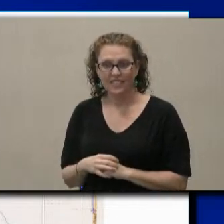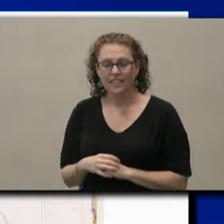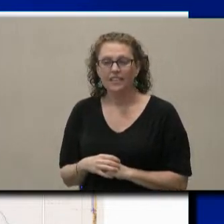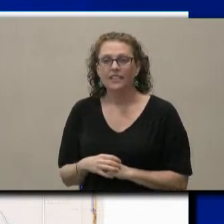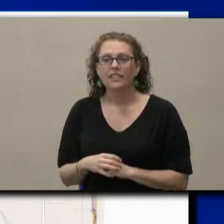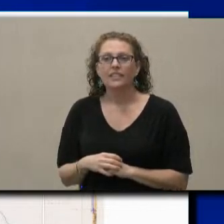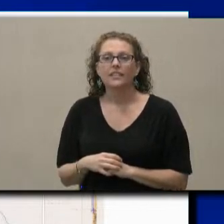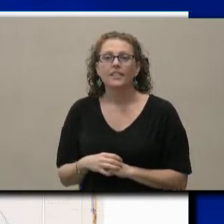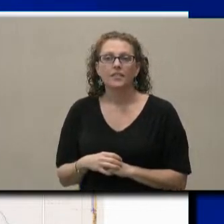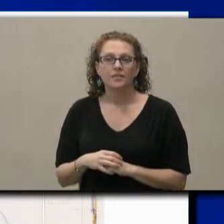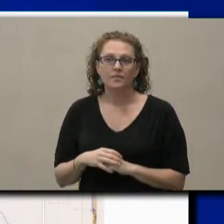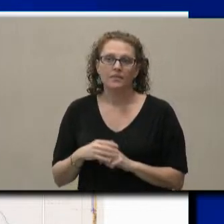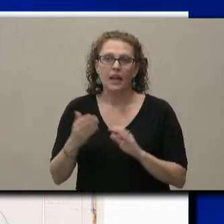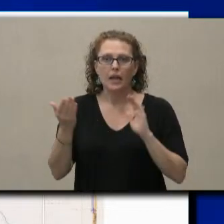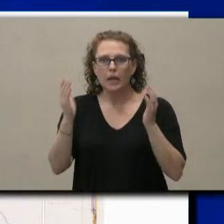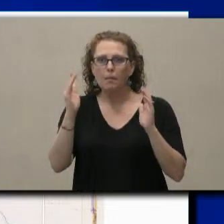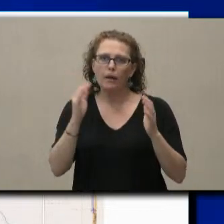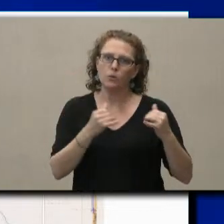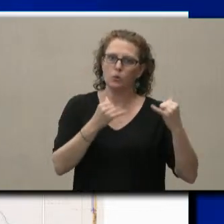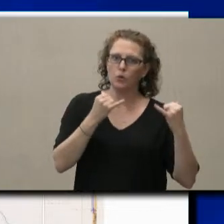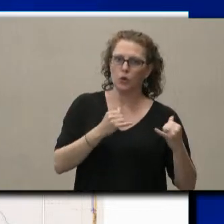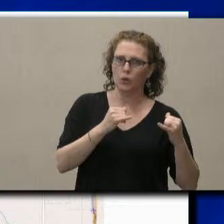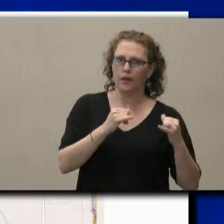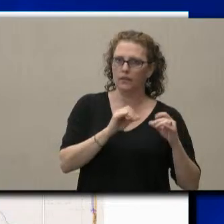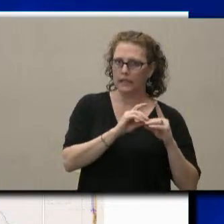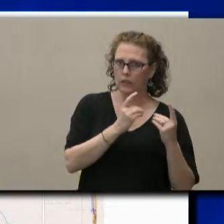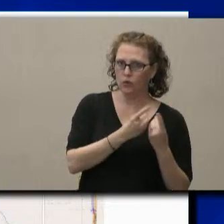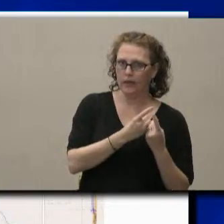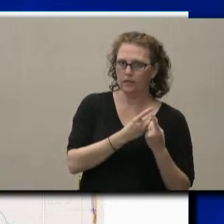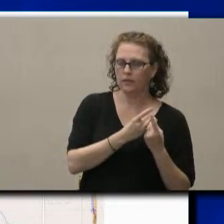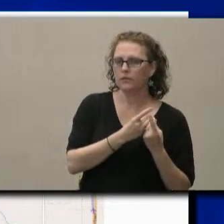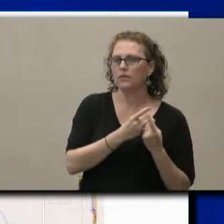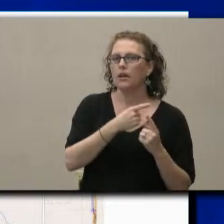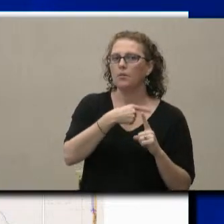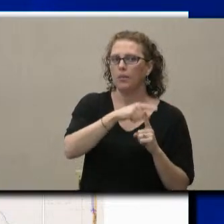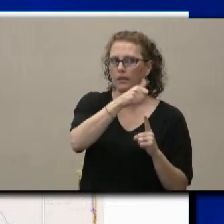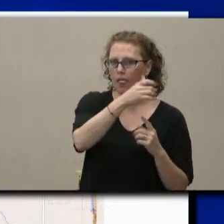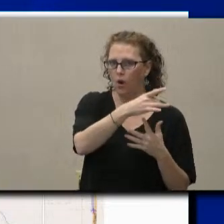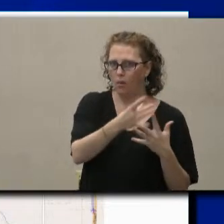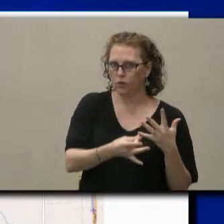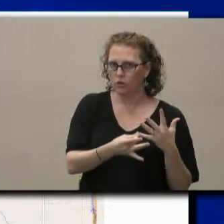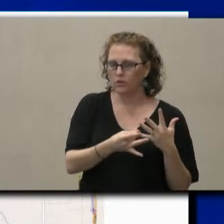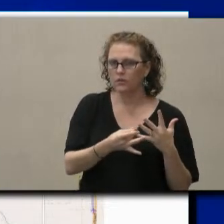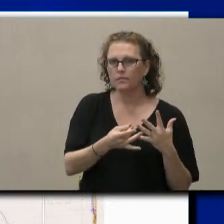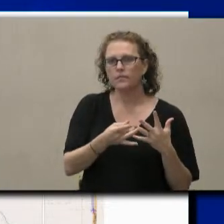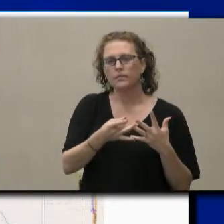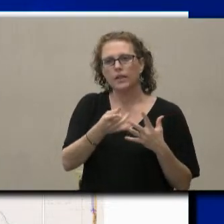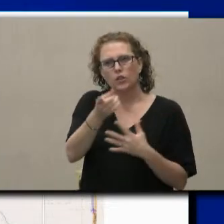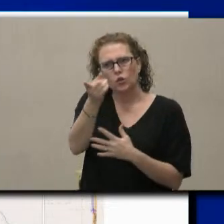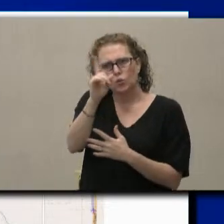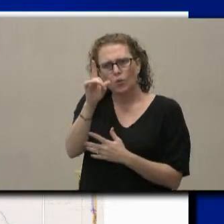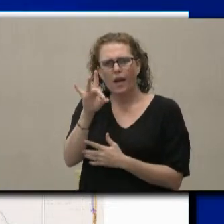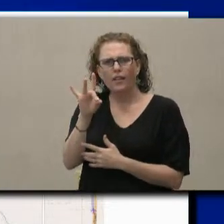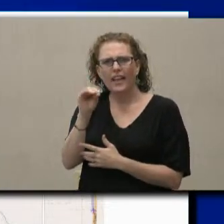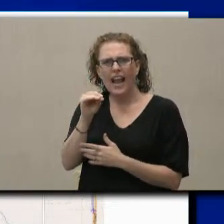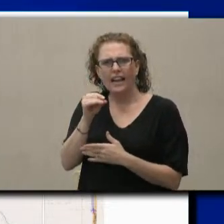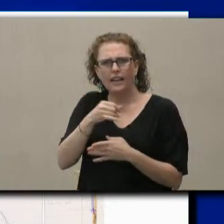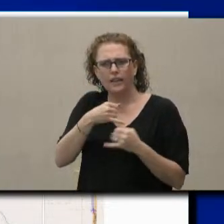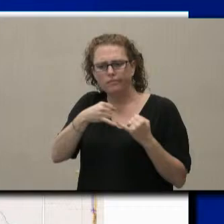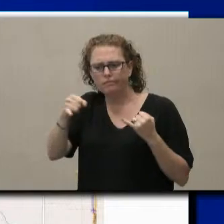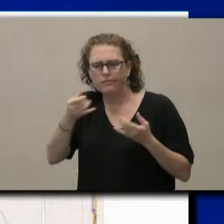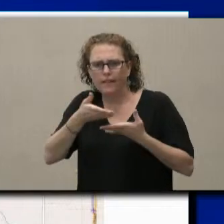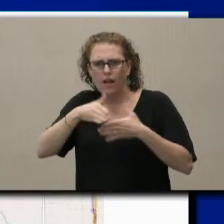boundaries as well as the other map options, which is where the I-80 split ends. You'll notice in this